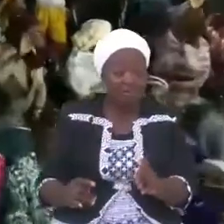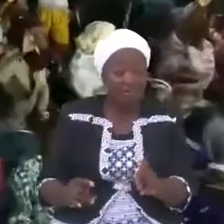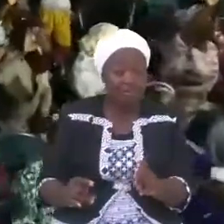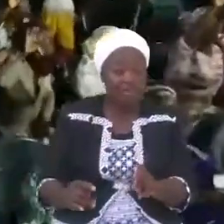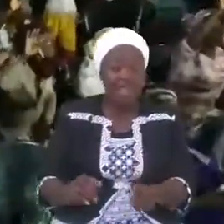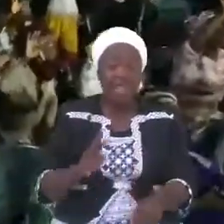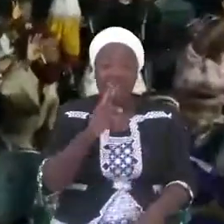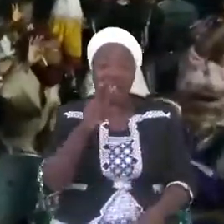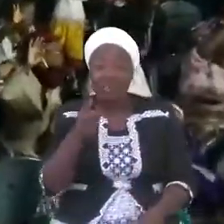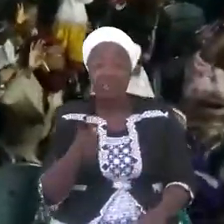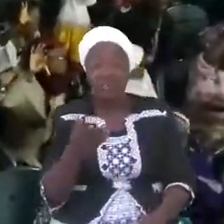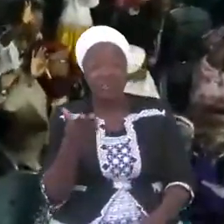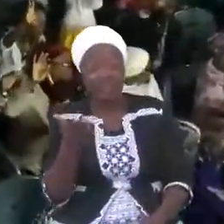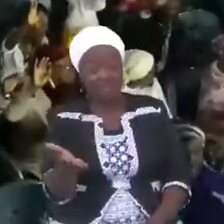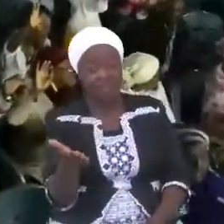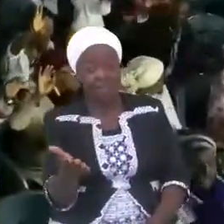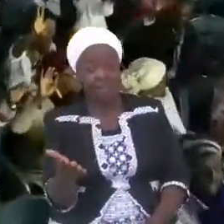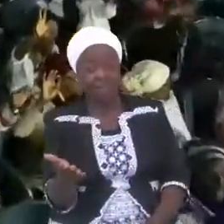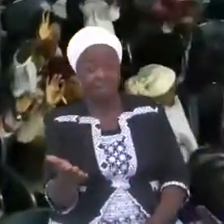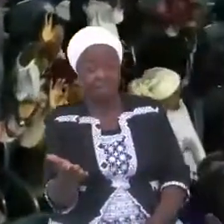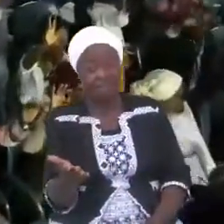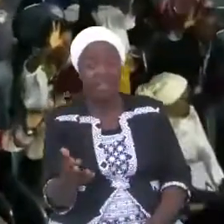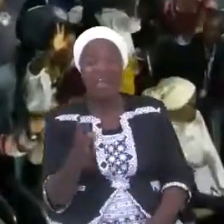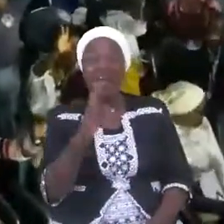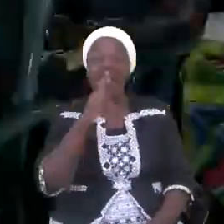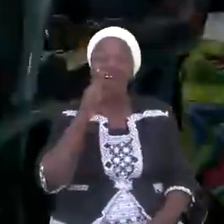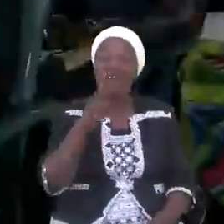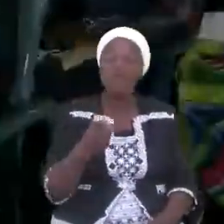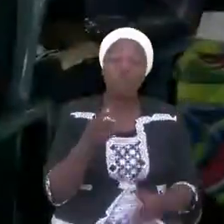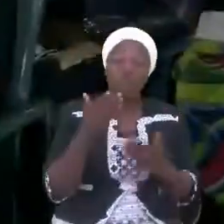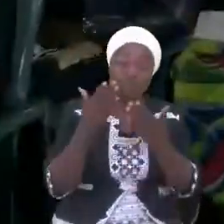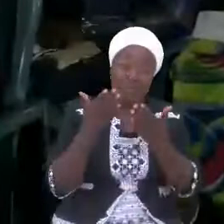Are you there? Are you there?